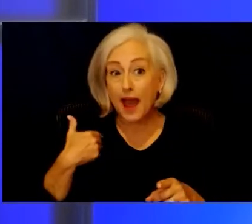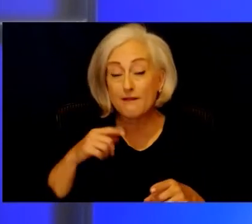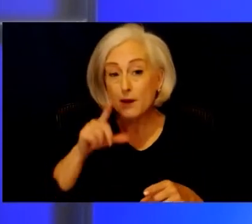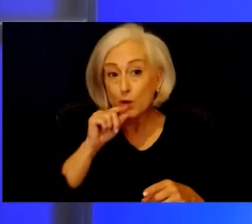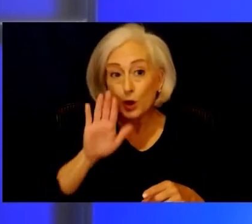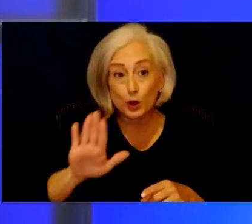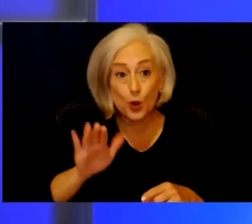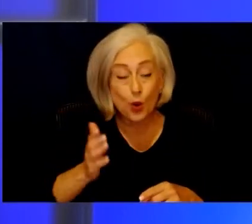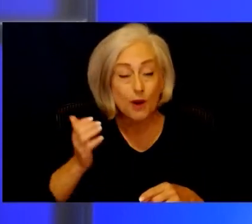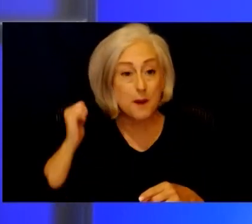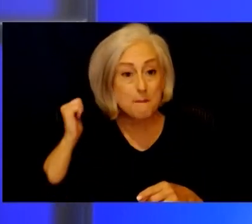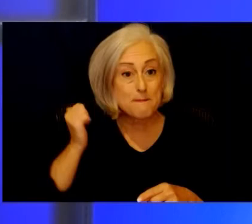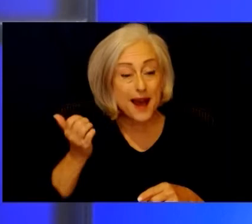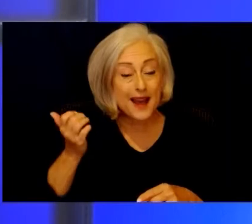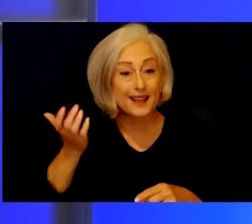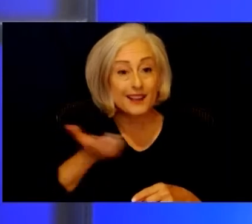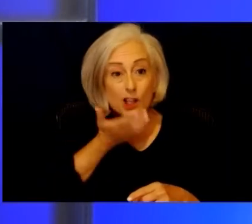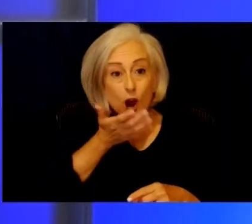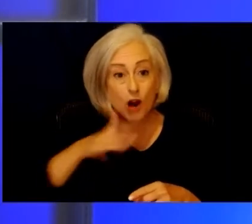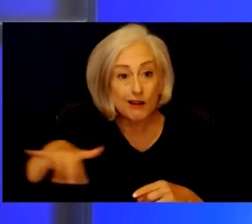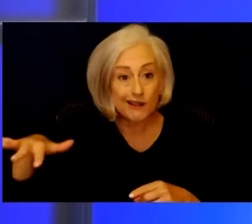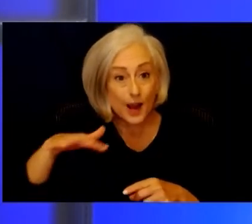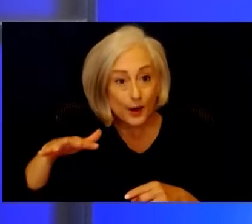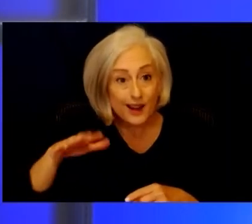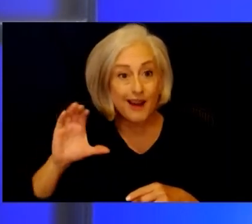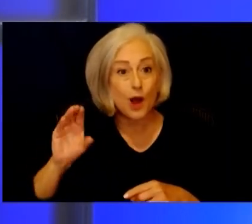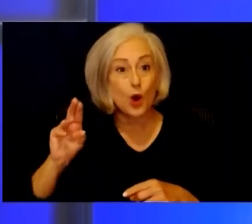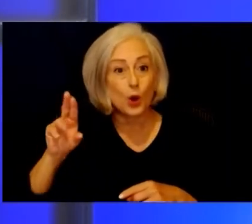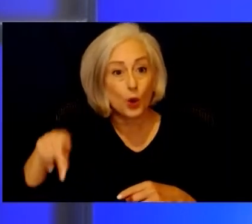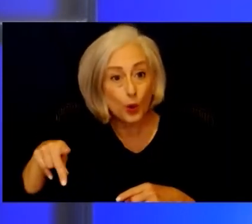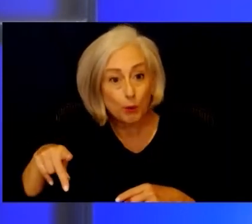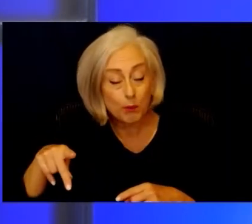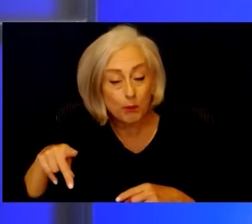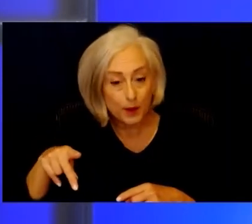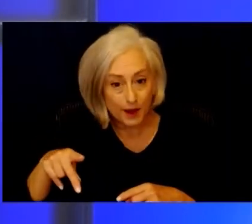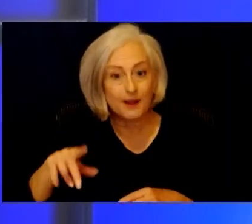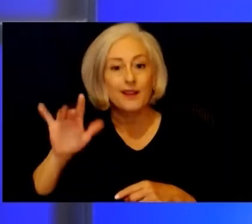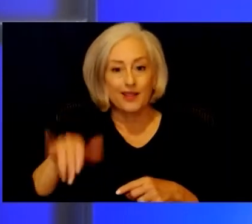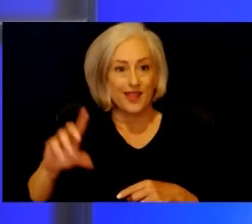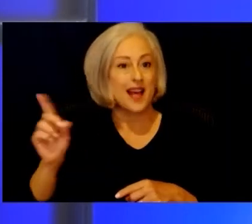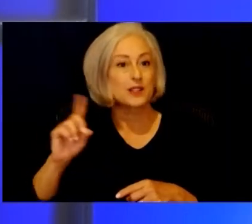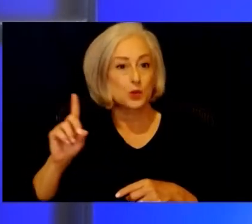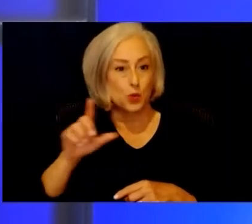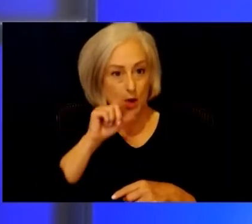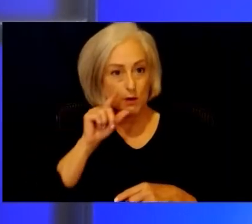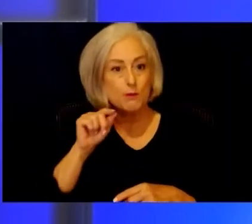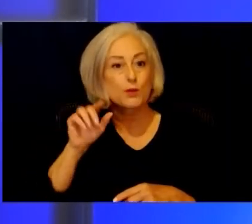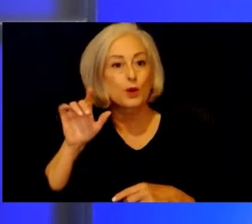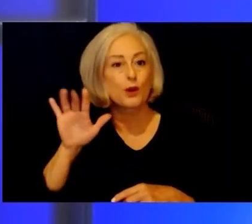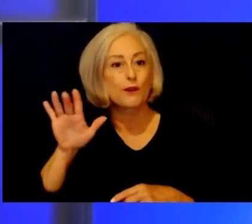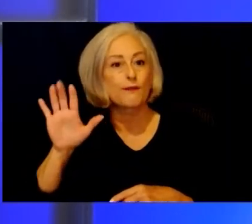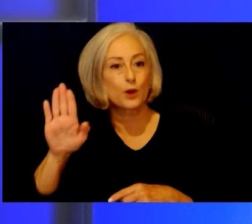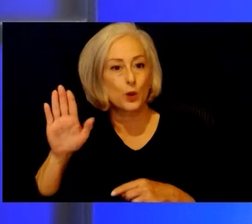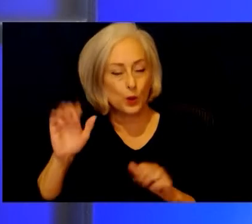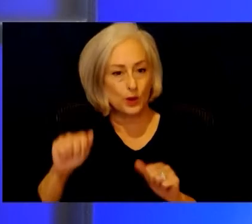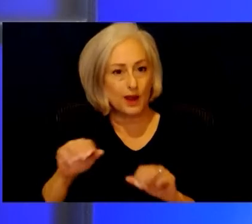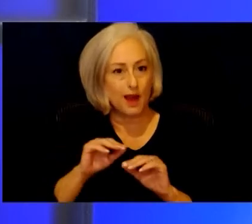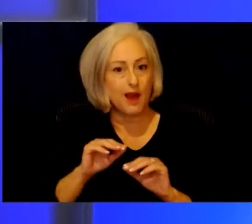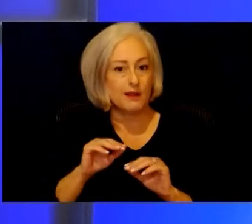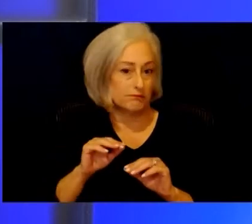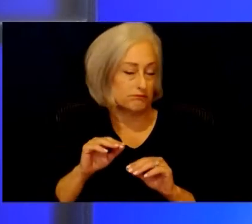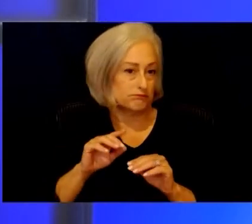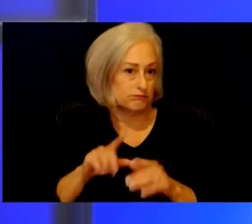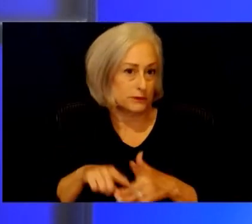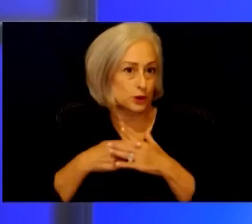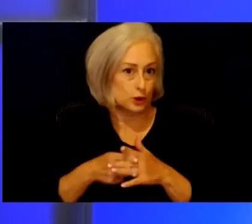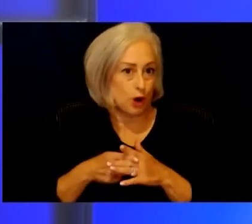coops and stuff, and so those are places where the bird flu can congregate, especially as it's spread across the country with other